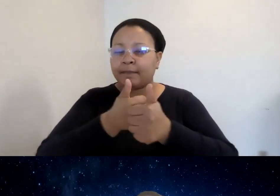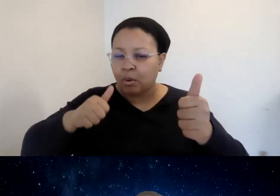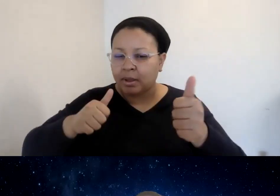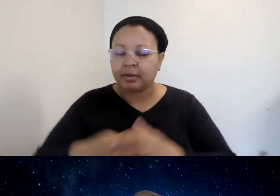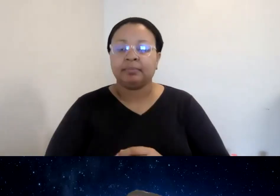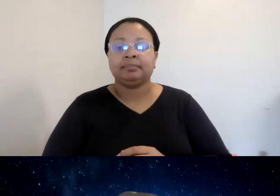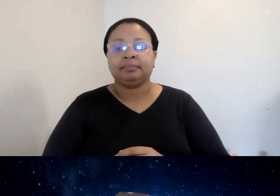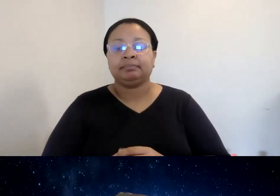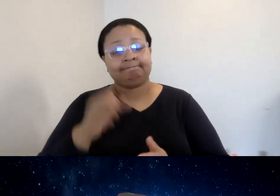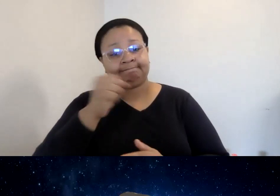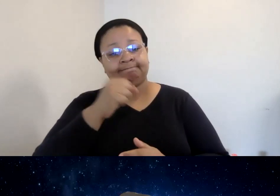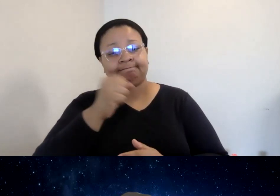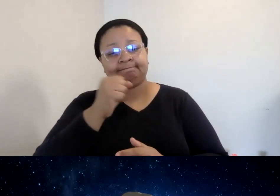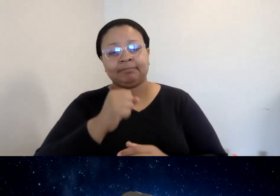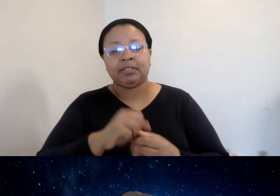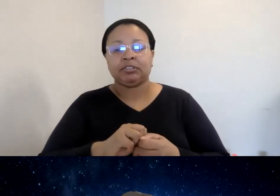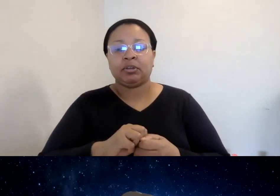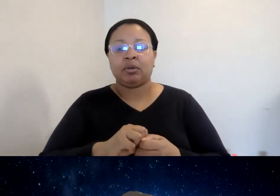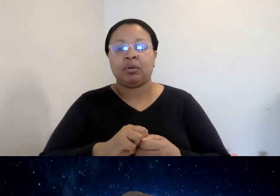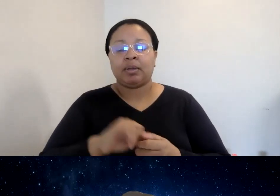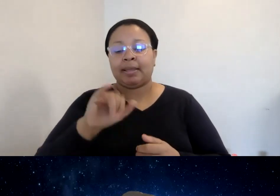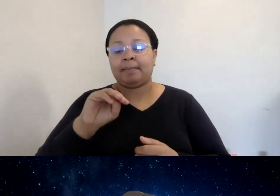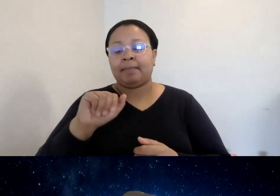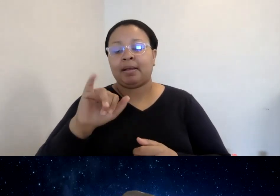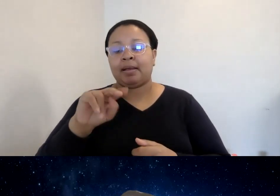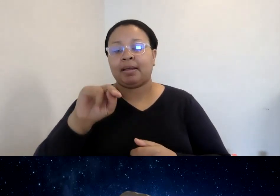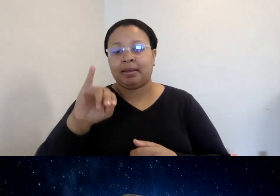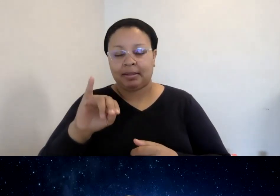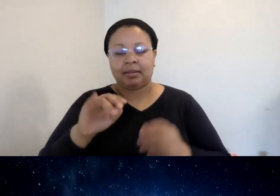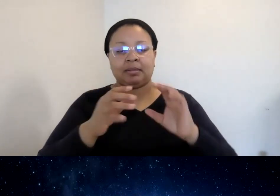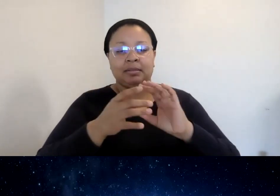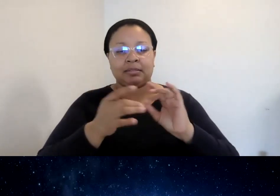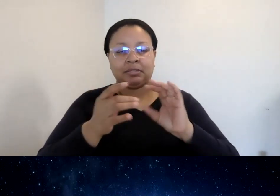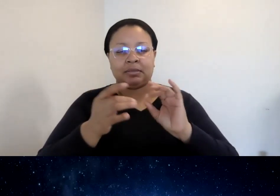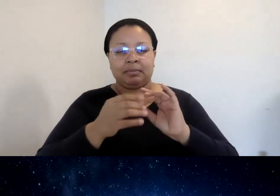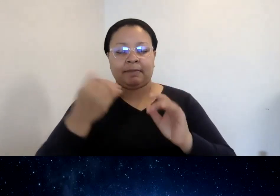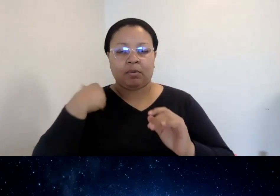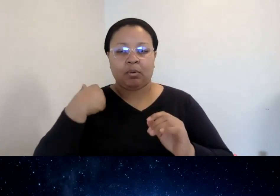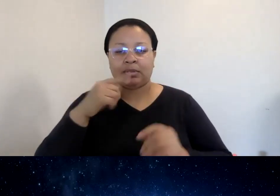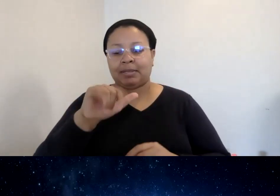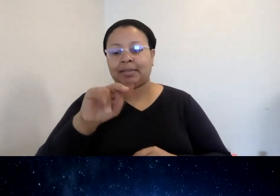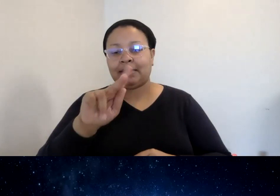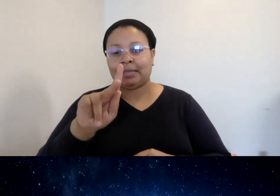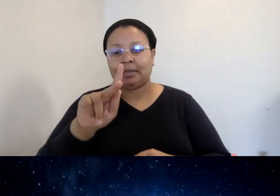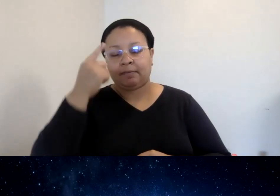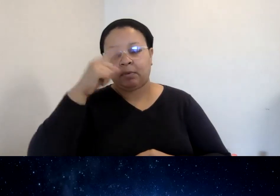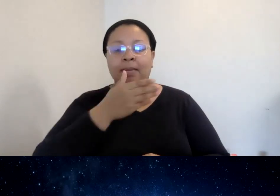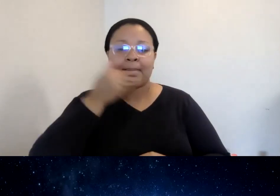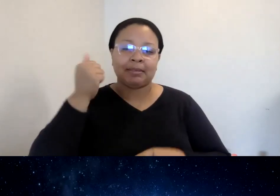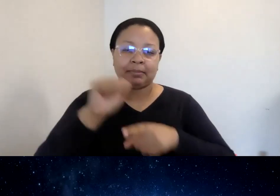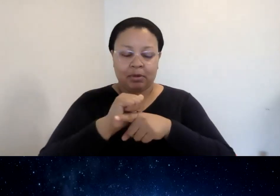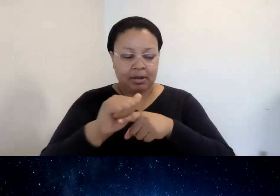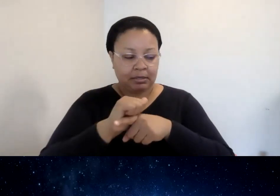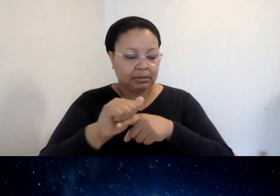Sure. So the resource Amani shared earlier links to best practices, and